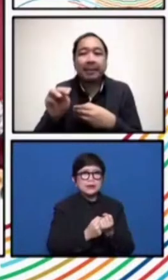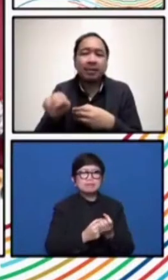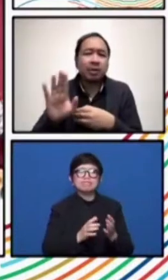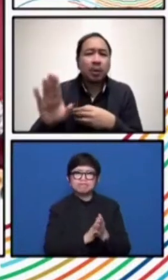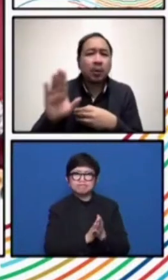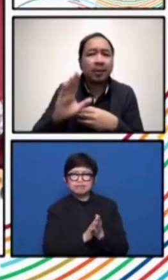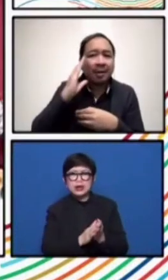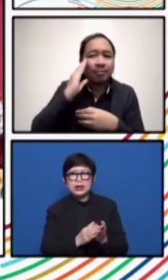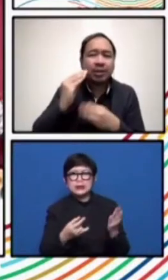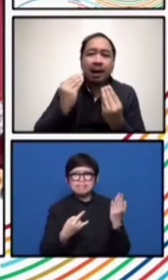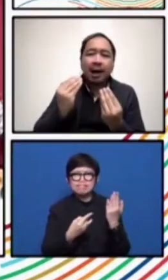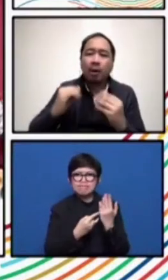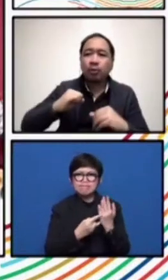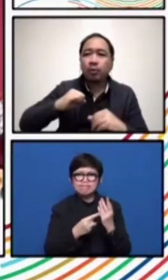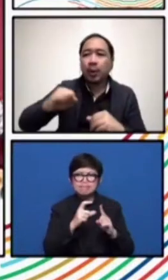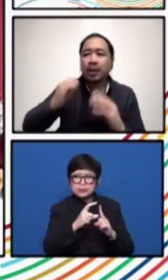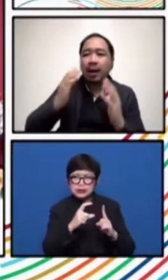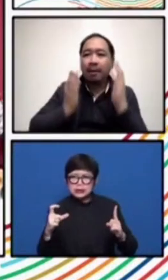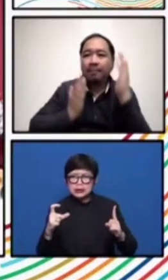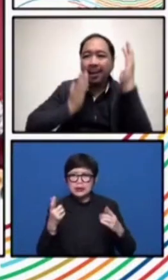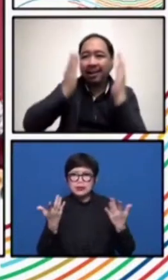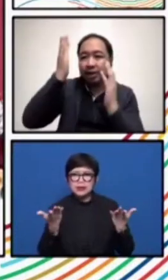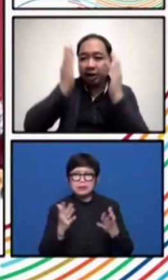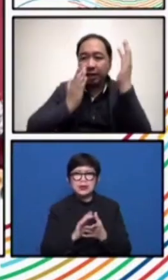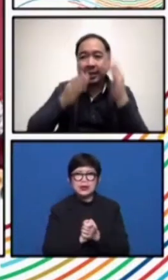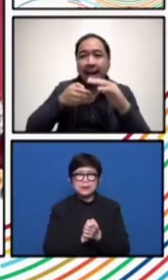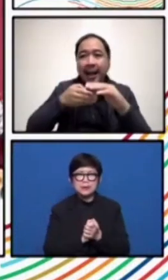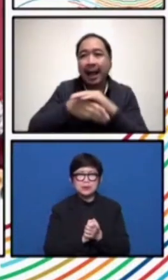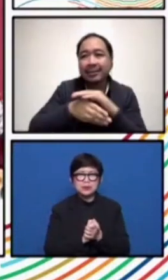Malaysia's accession to the treaty